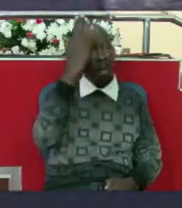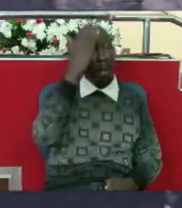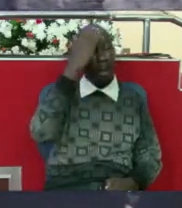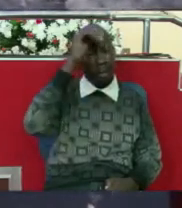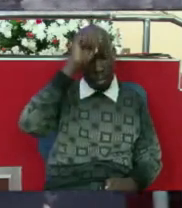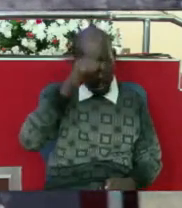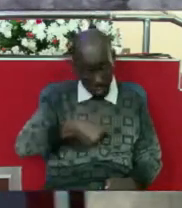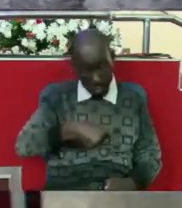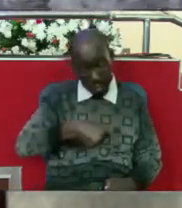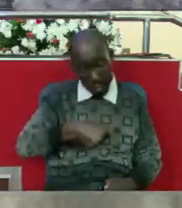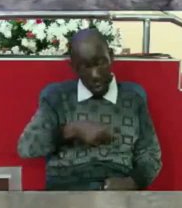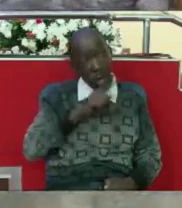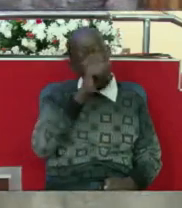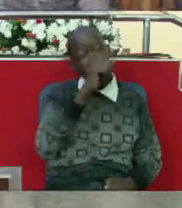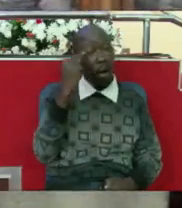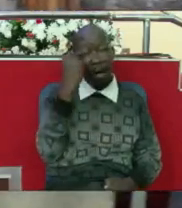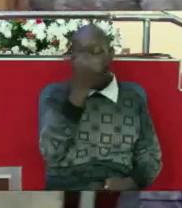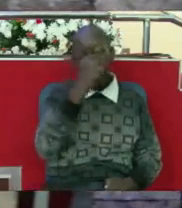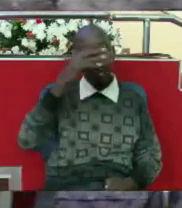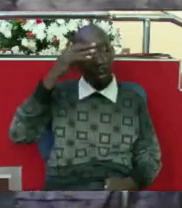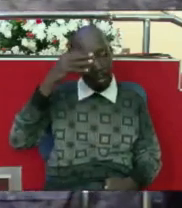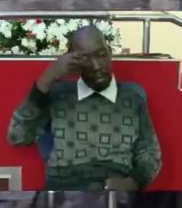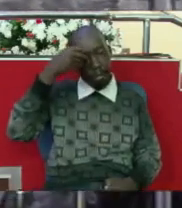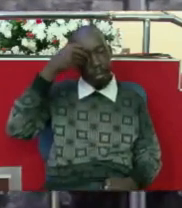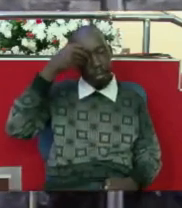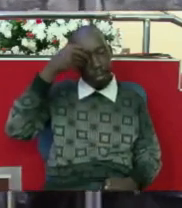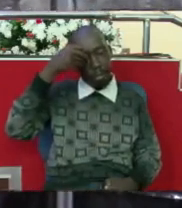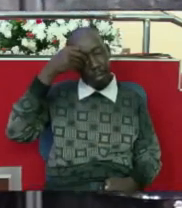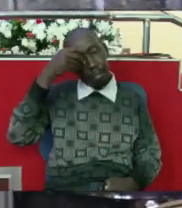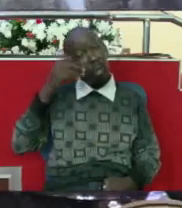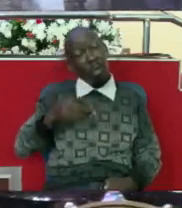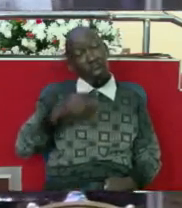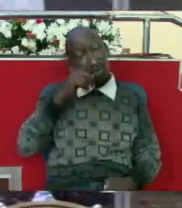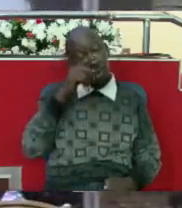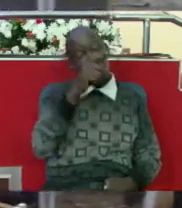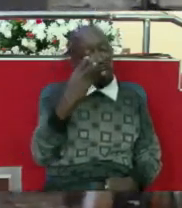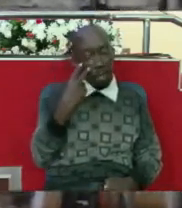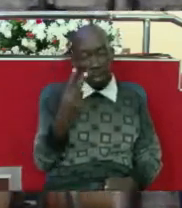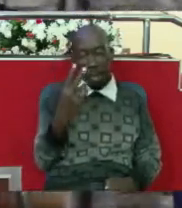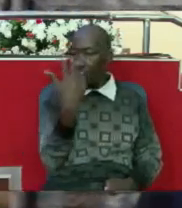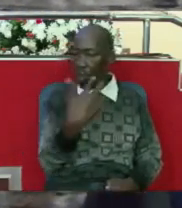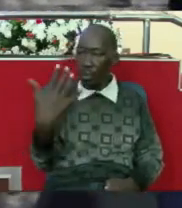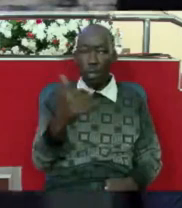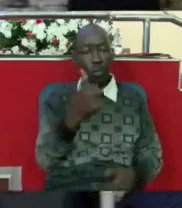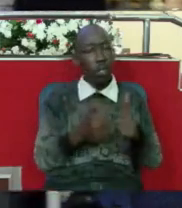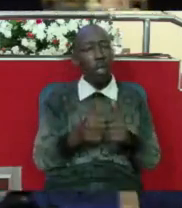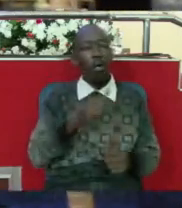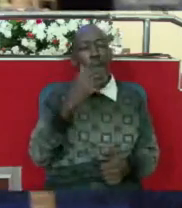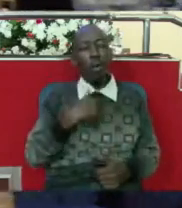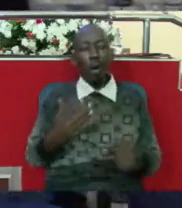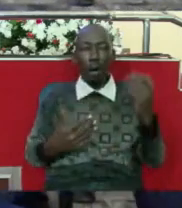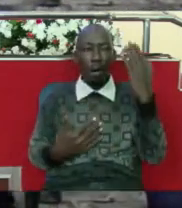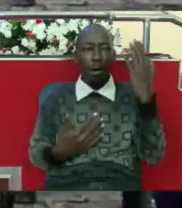And I want you to close your eyes. And I want you to see the thing that is in that one hand of